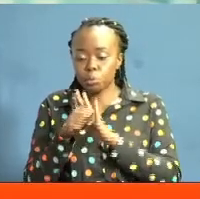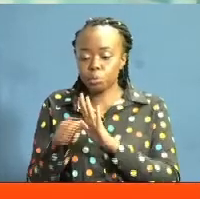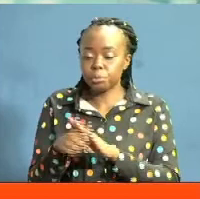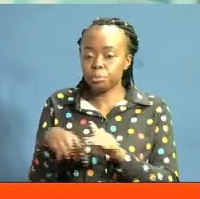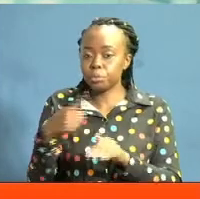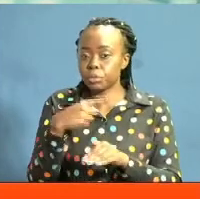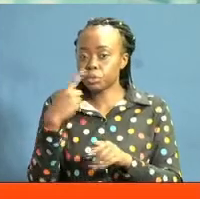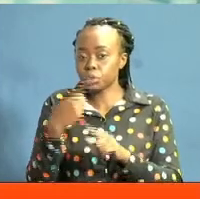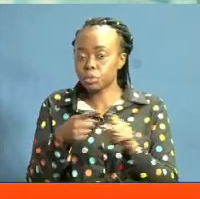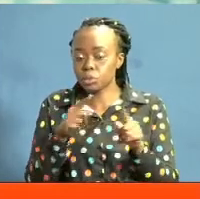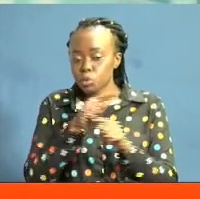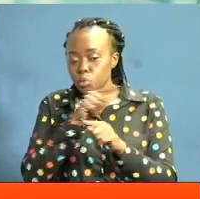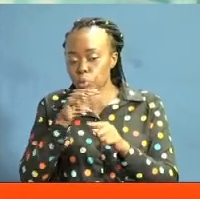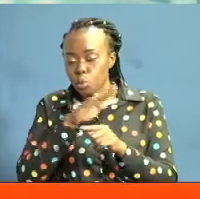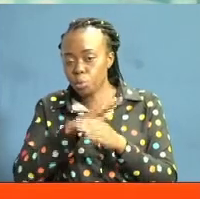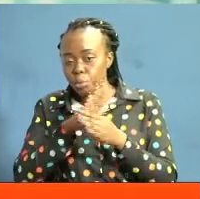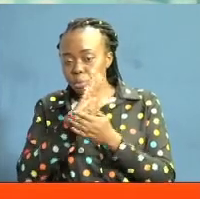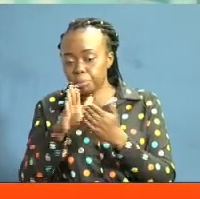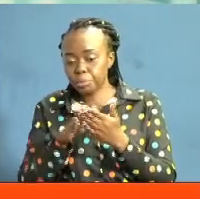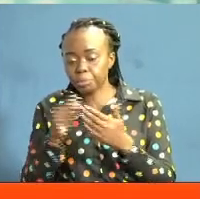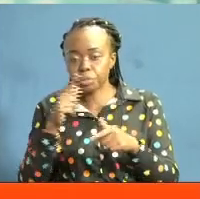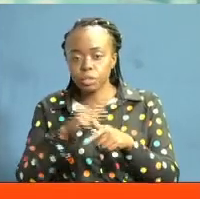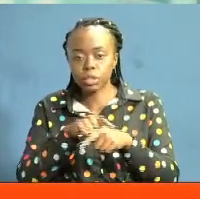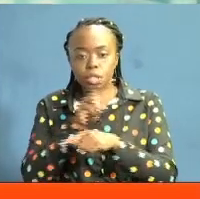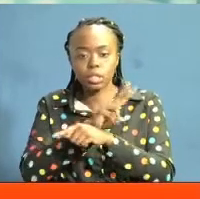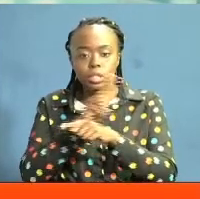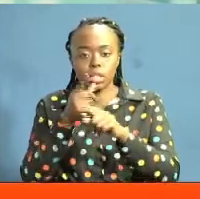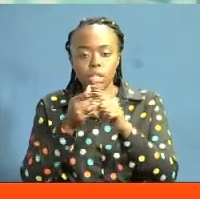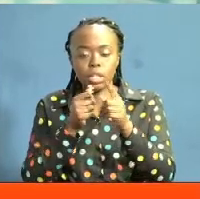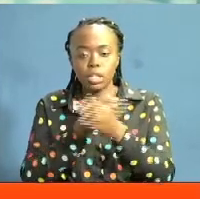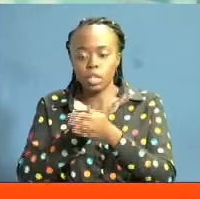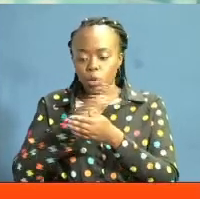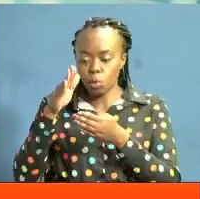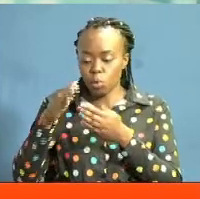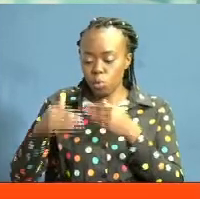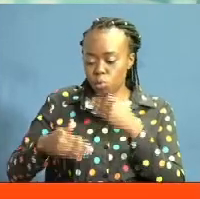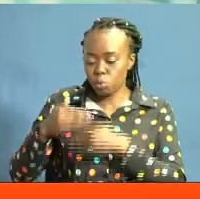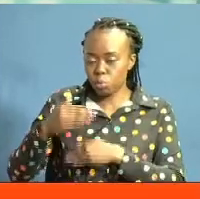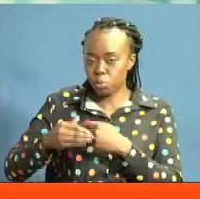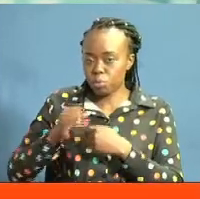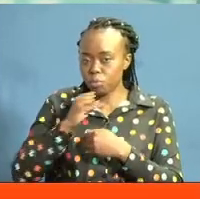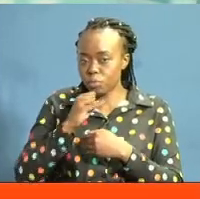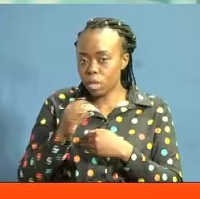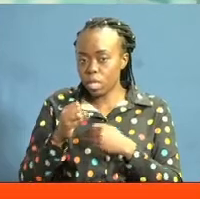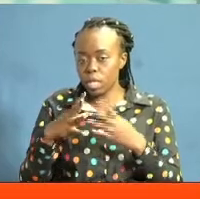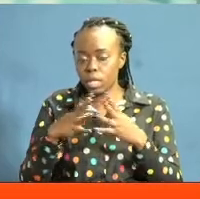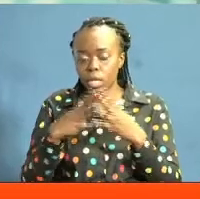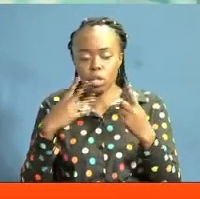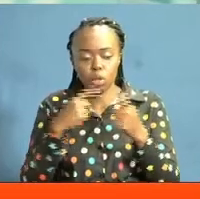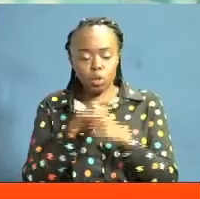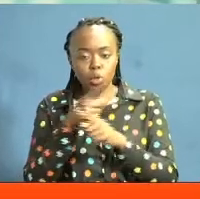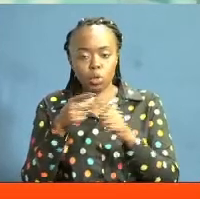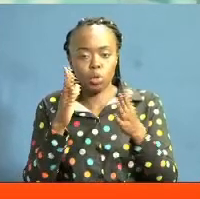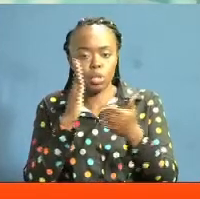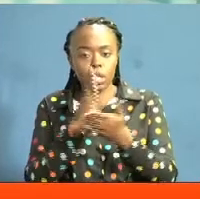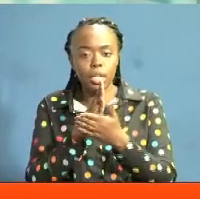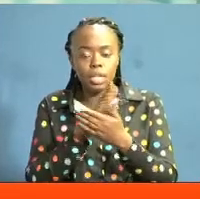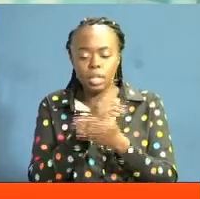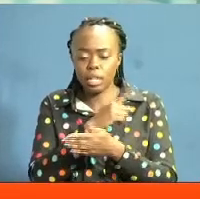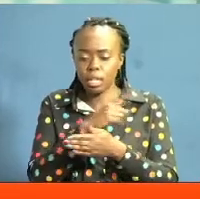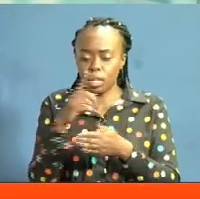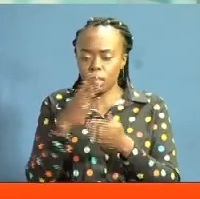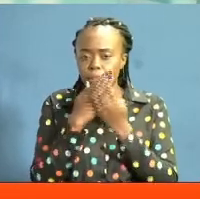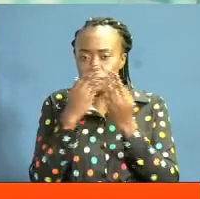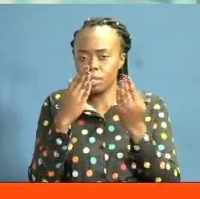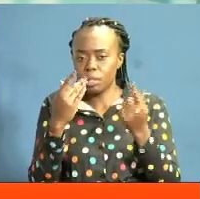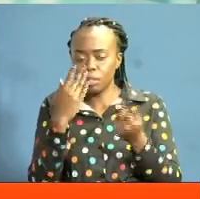only on the negative side. And when you look at it on the negative side, it propels you to do negative